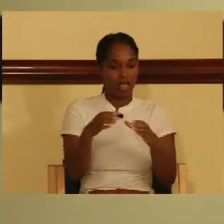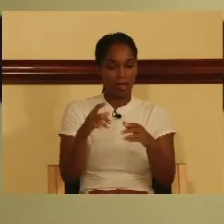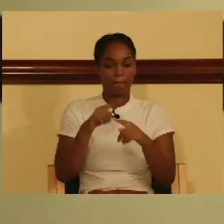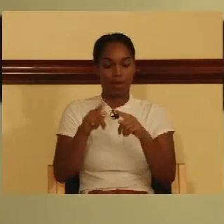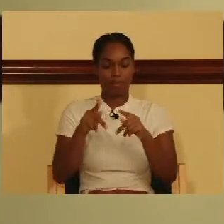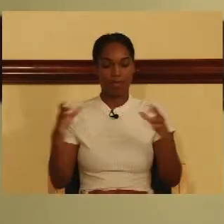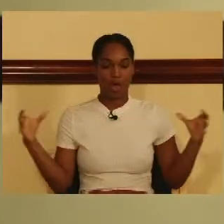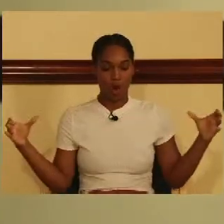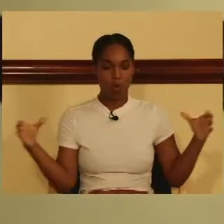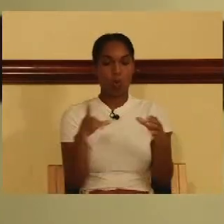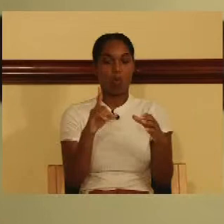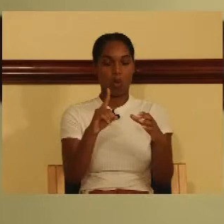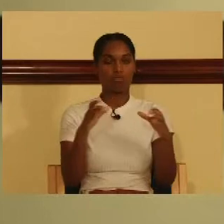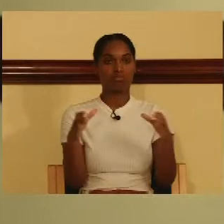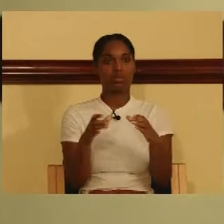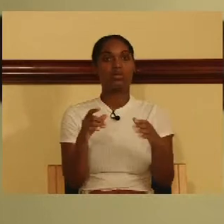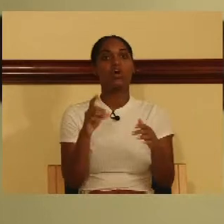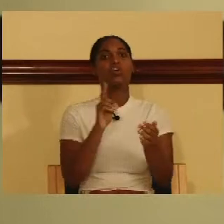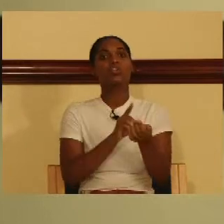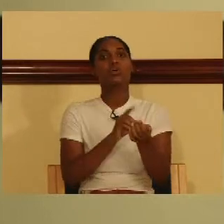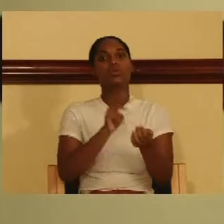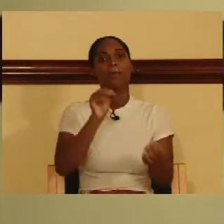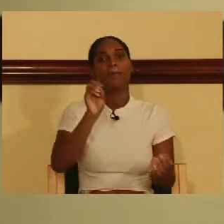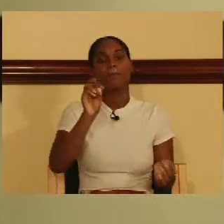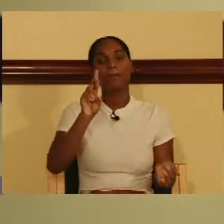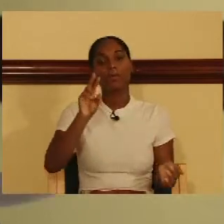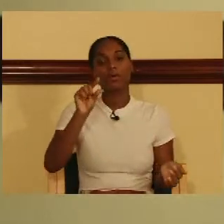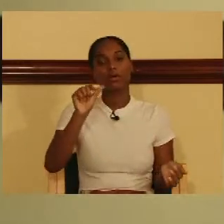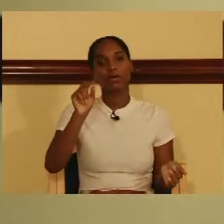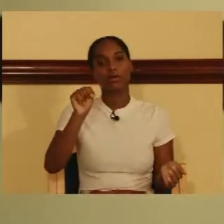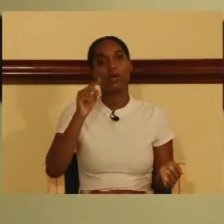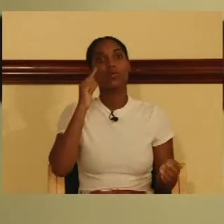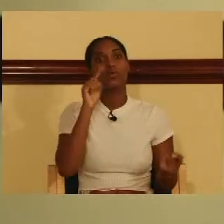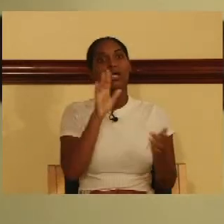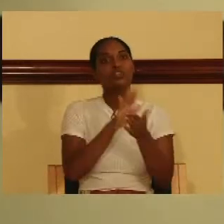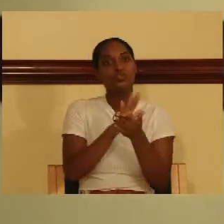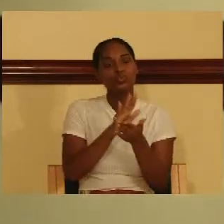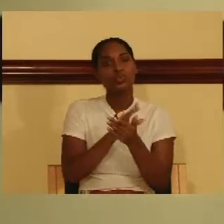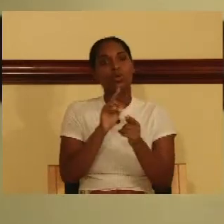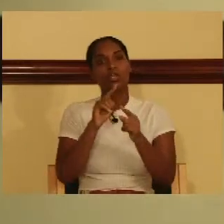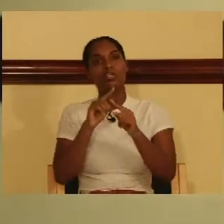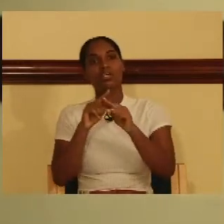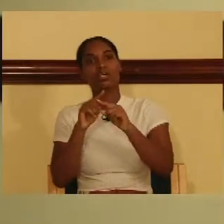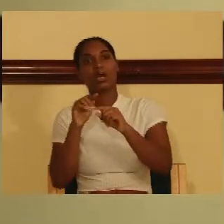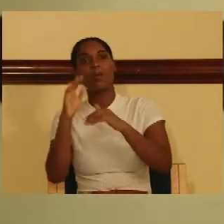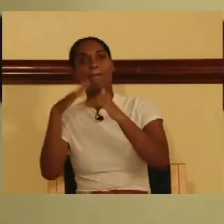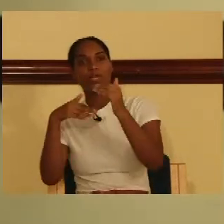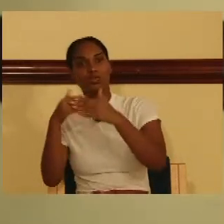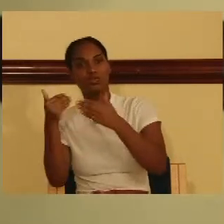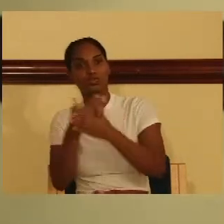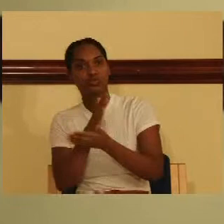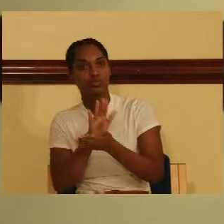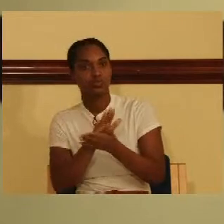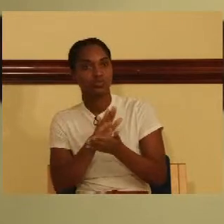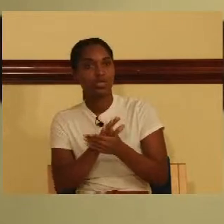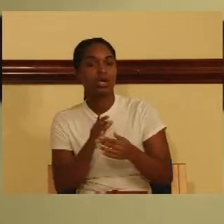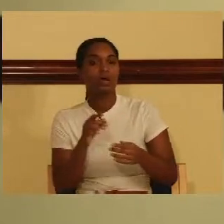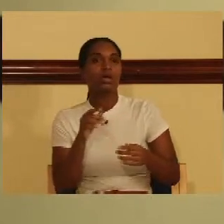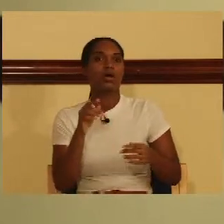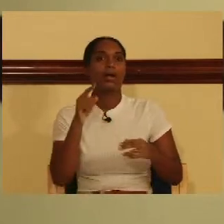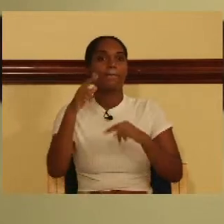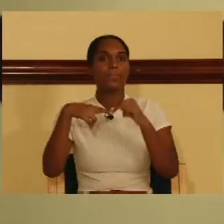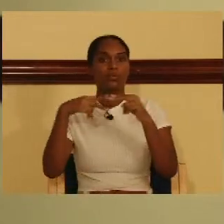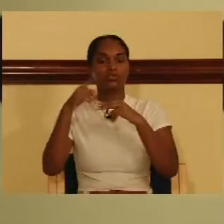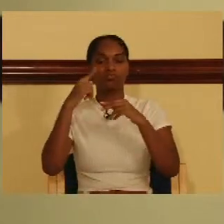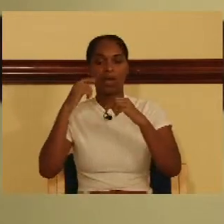So Dr. Anderson Morgan, when we look at the schools and the infrastructure in place, and we're looking to build new schools, we're looking to boost these infrastructure to